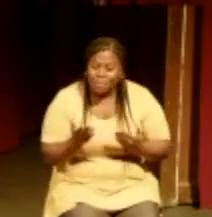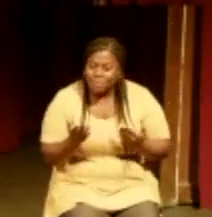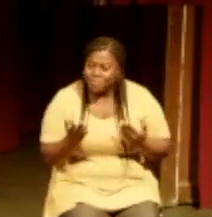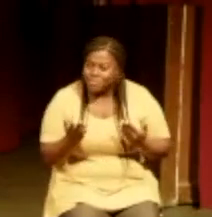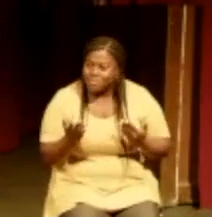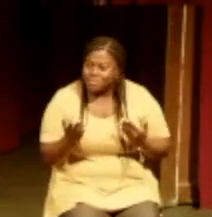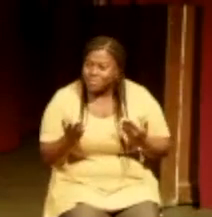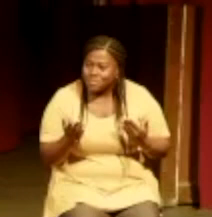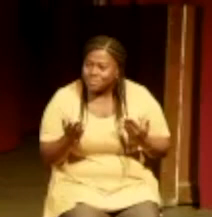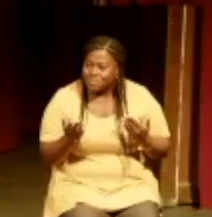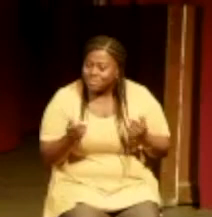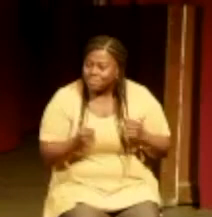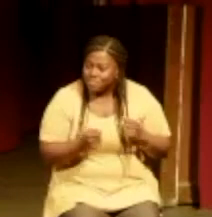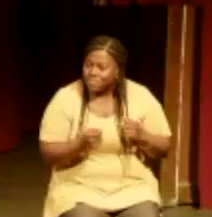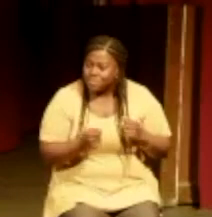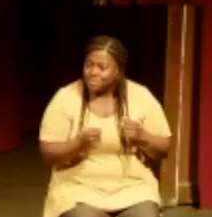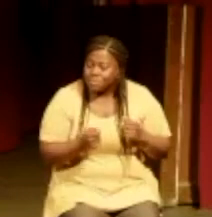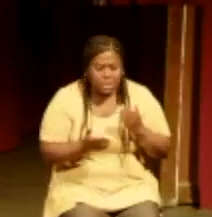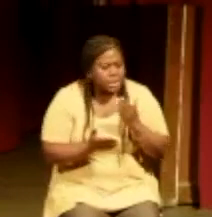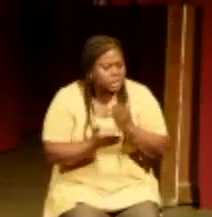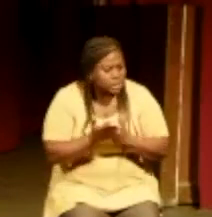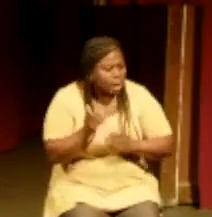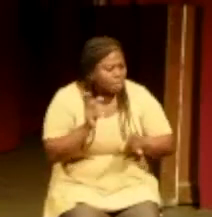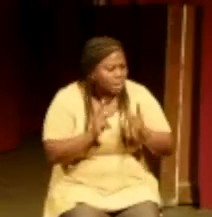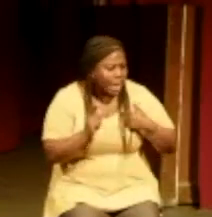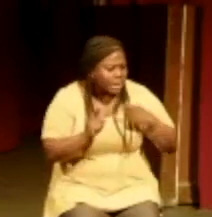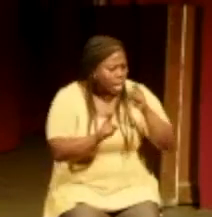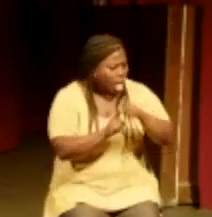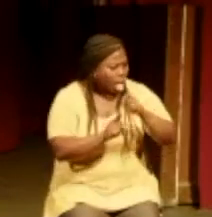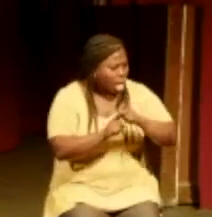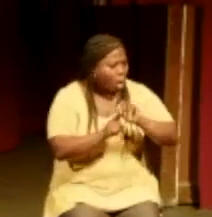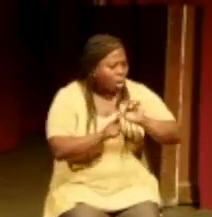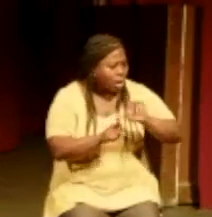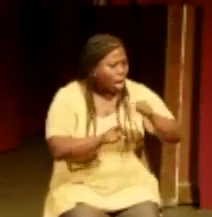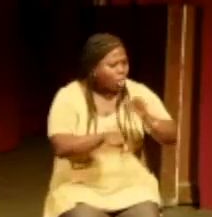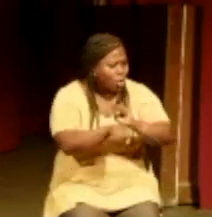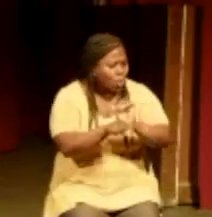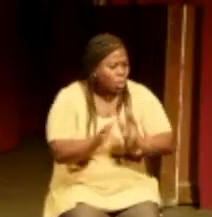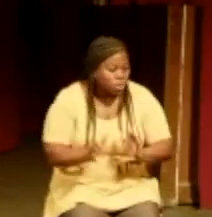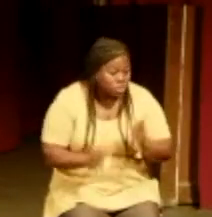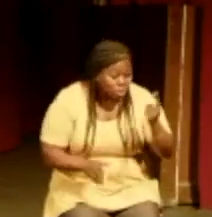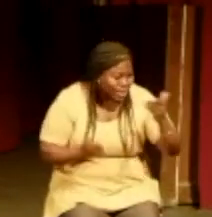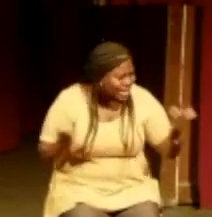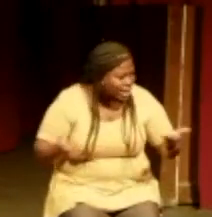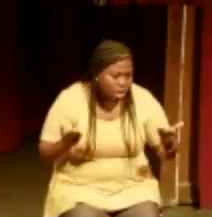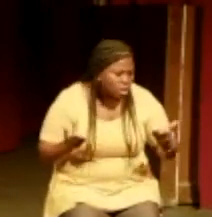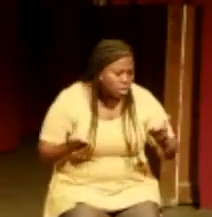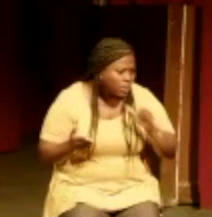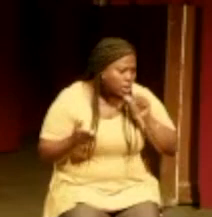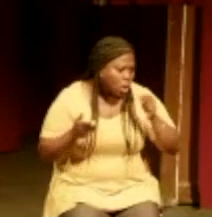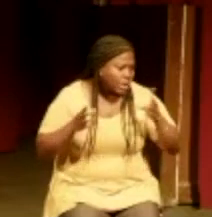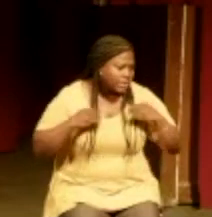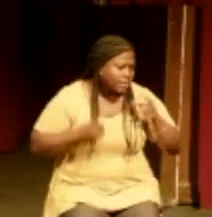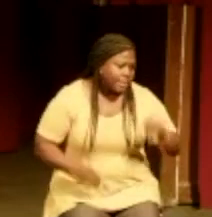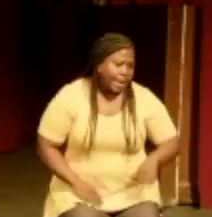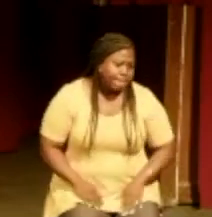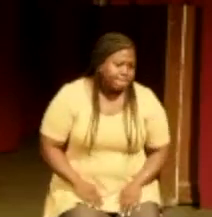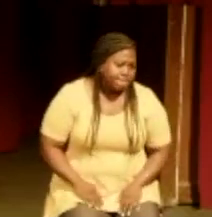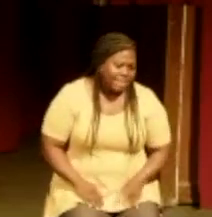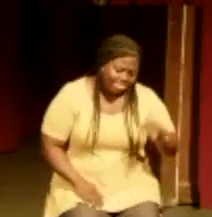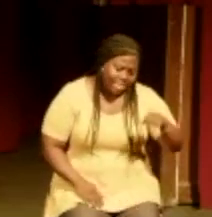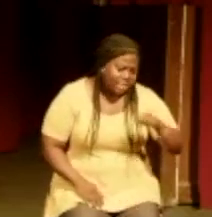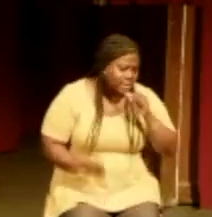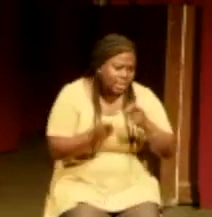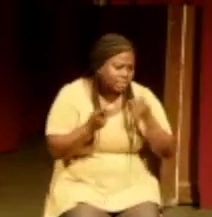or the worst part is maybe attack some of their colleagues personally. No place for that, folks. There's no place for that.